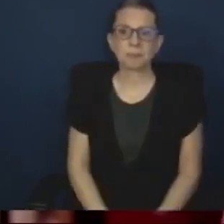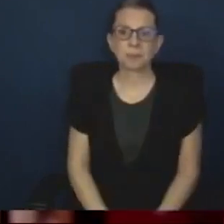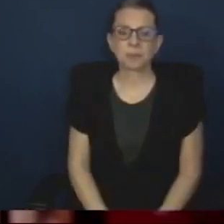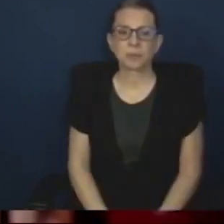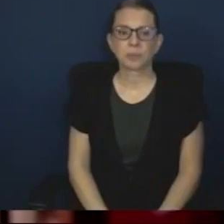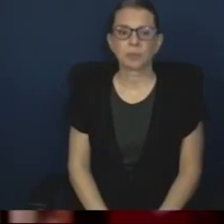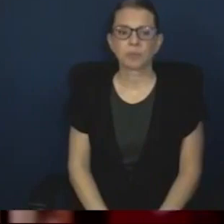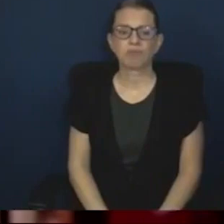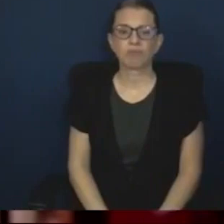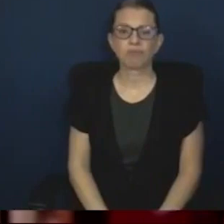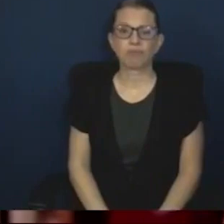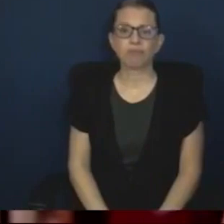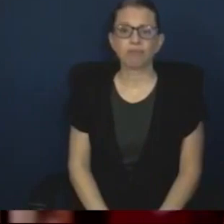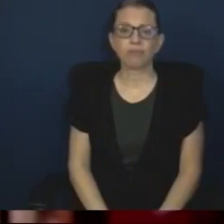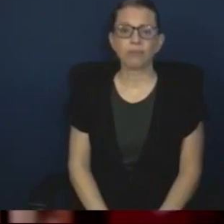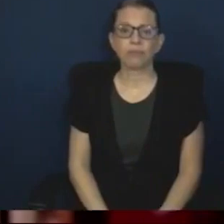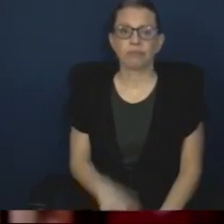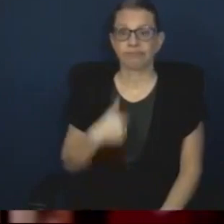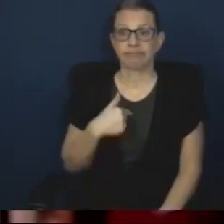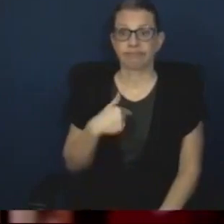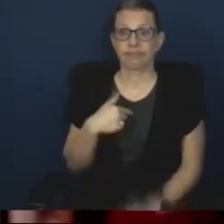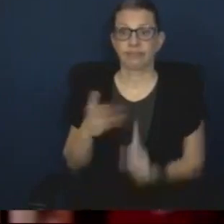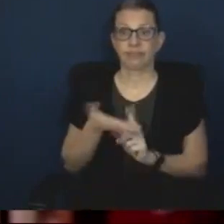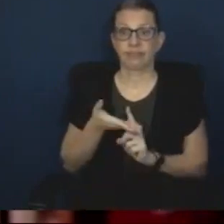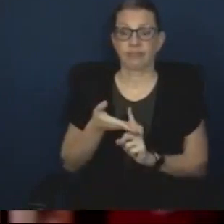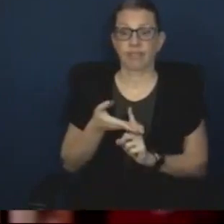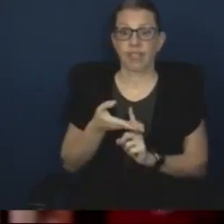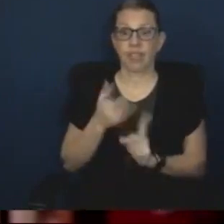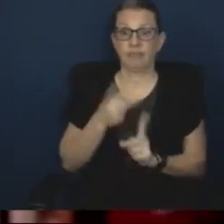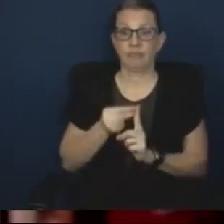am convinced that vaccination of a good fraction of the